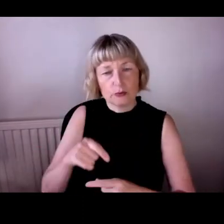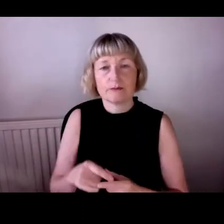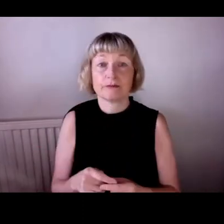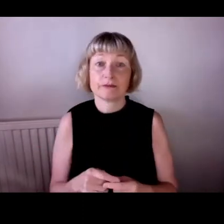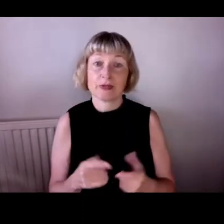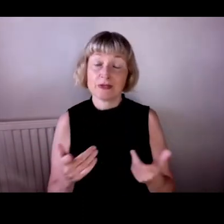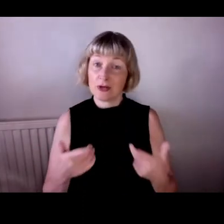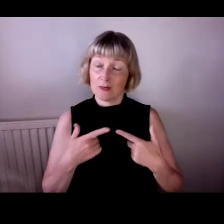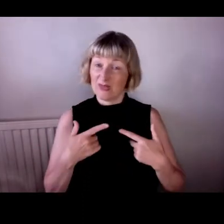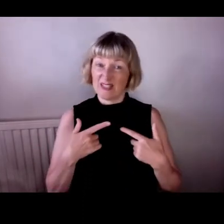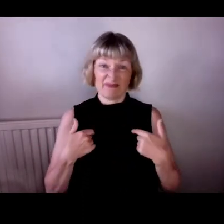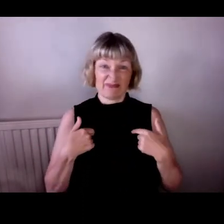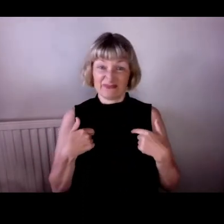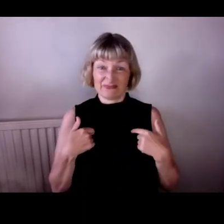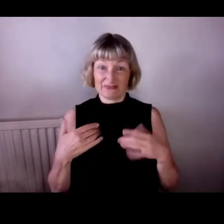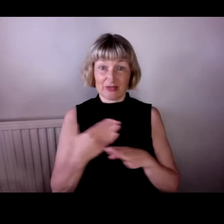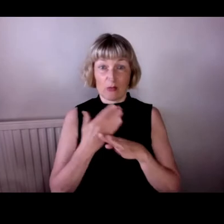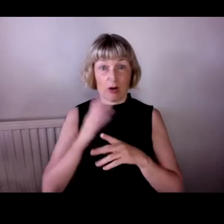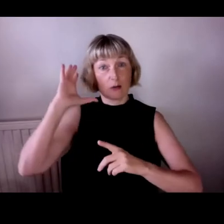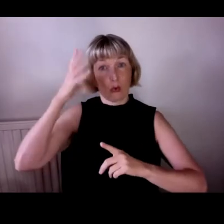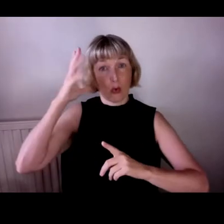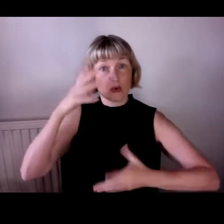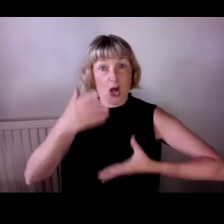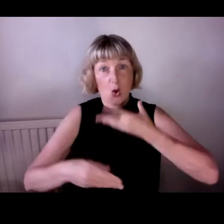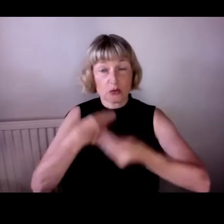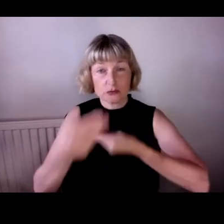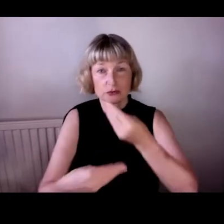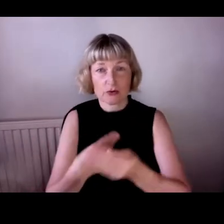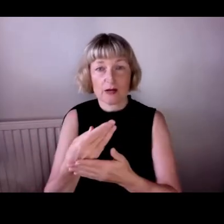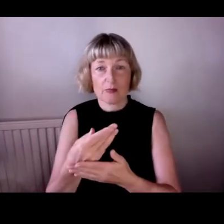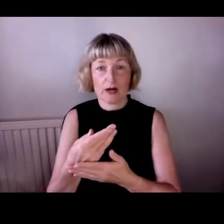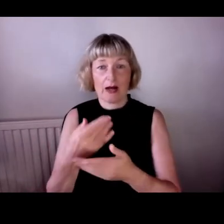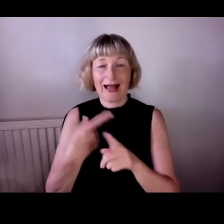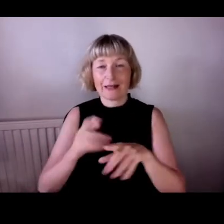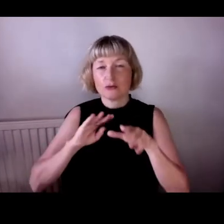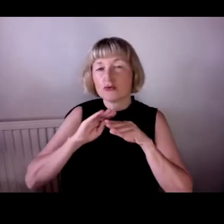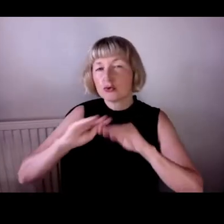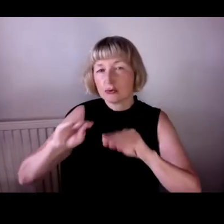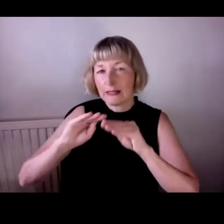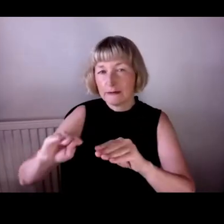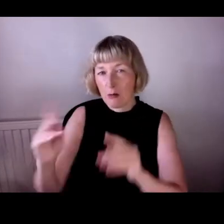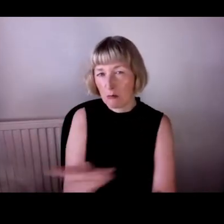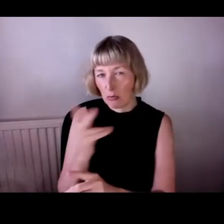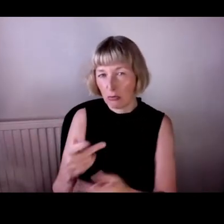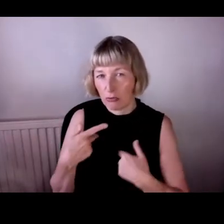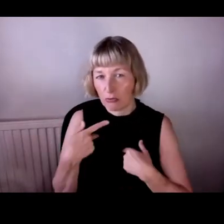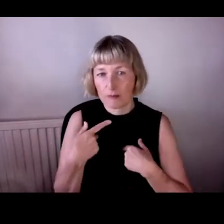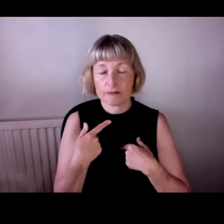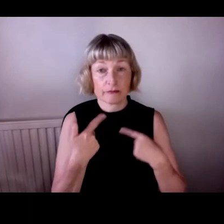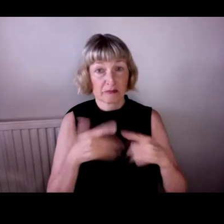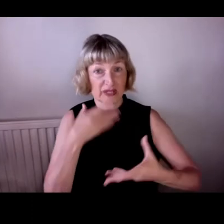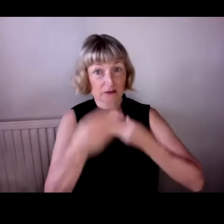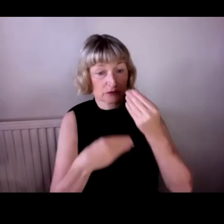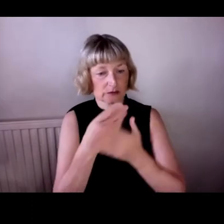I work as an audio describer and I work as an audio description trainer. I've been describing